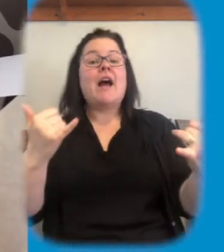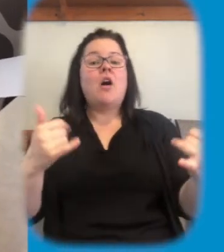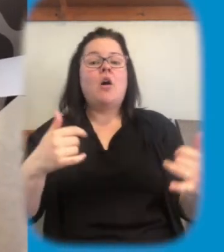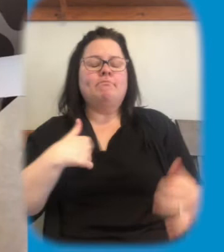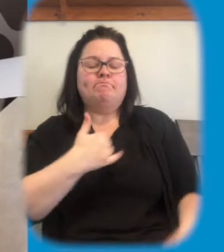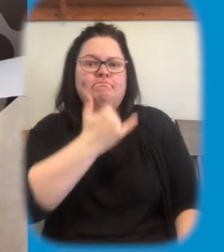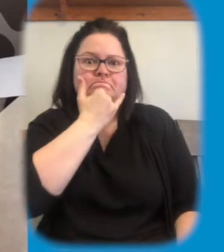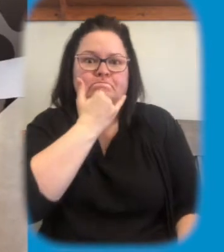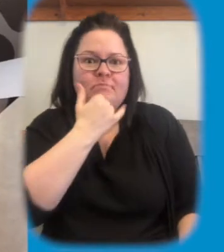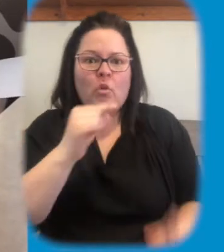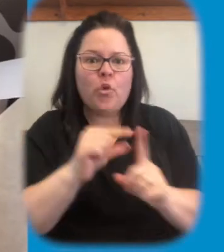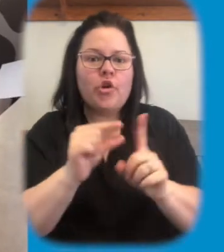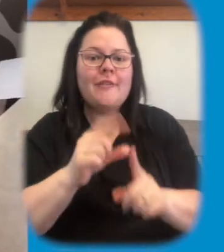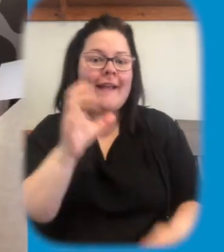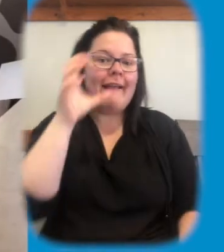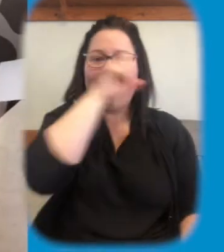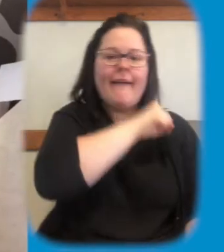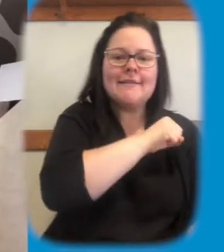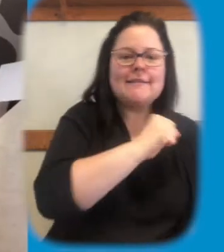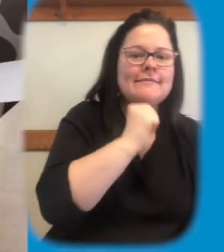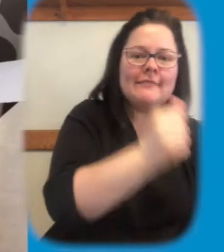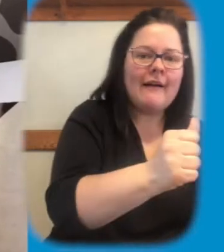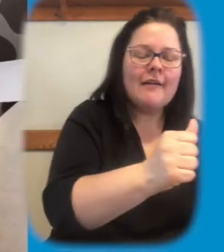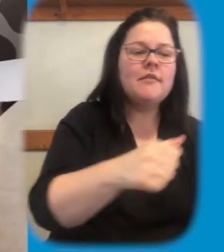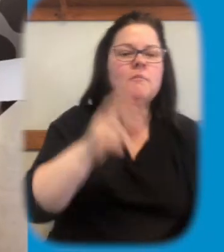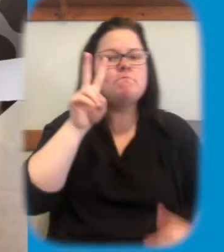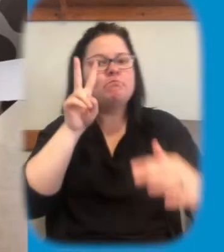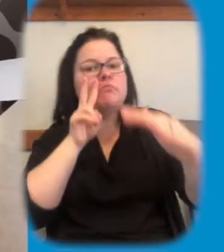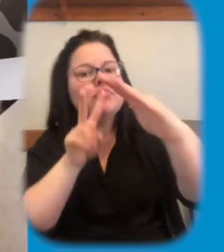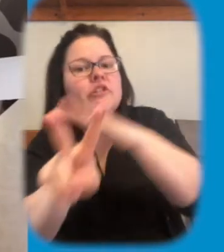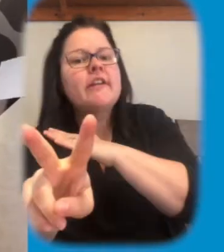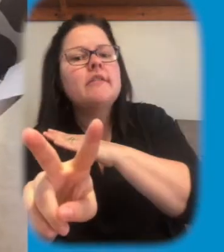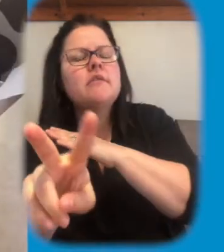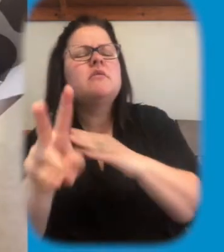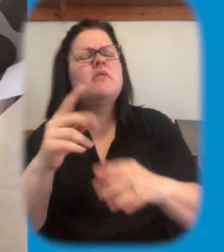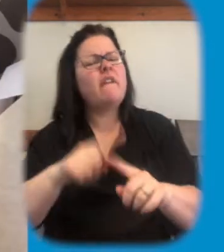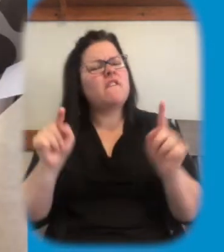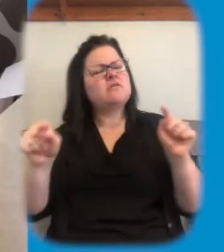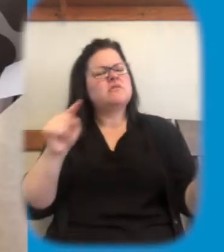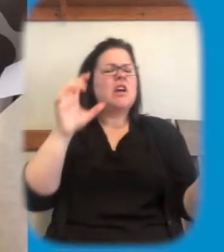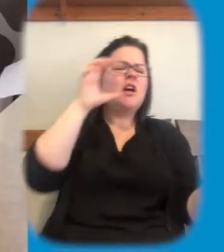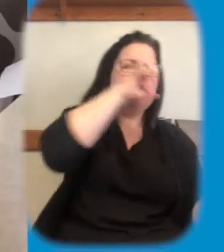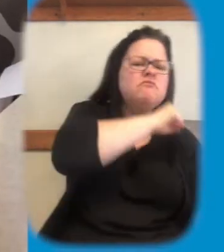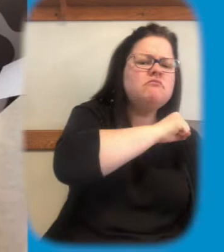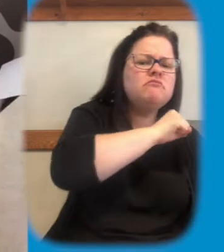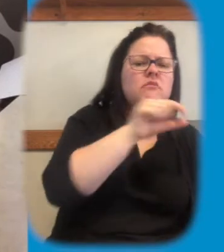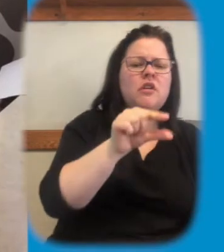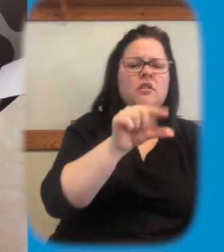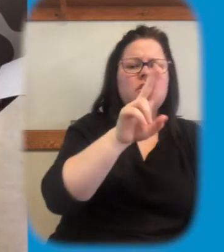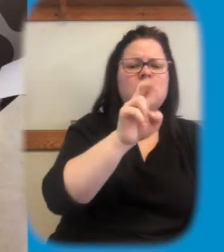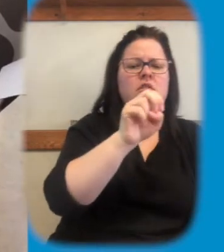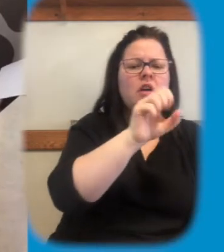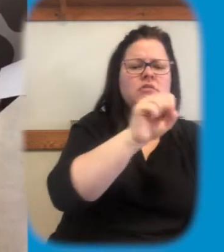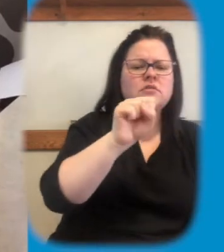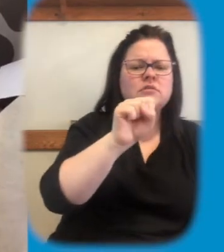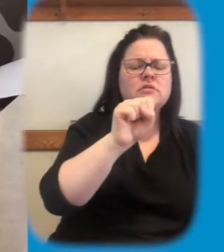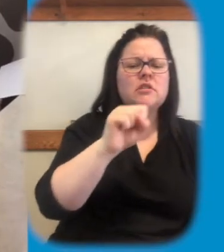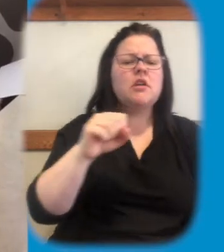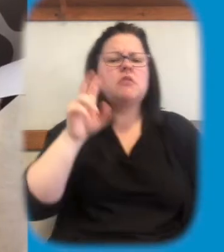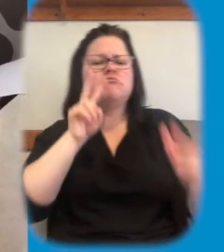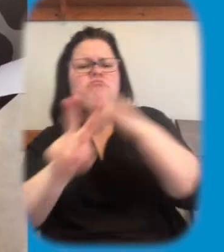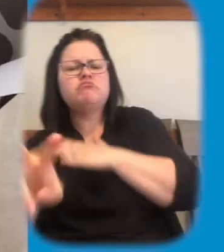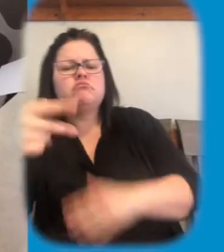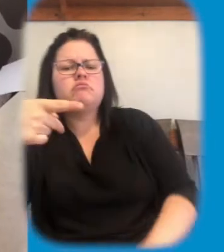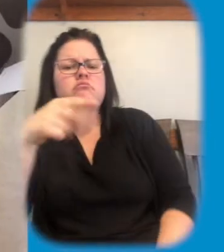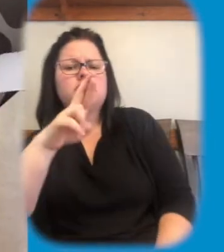a prediction. What's the difference? Prediction is when you explain your thinking, and a guess is just when you're